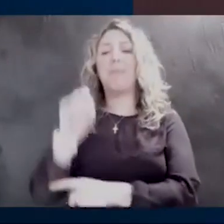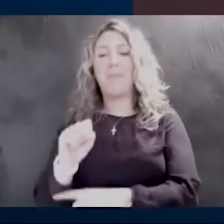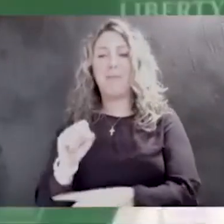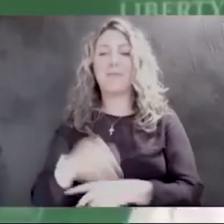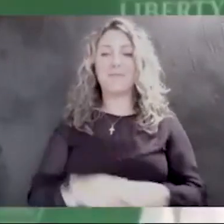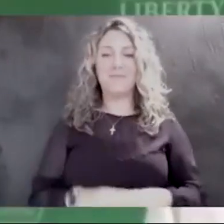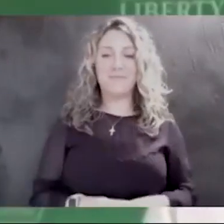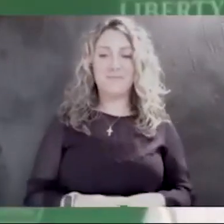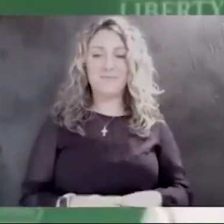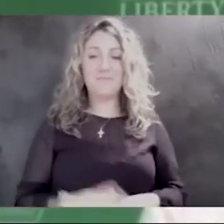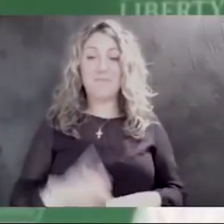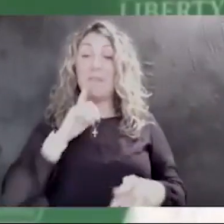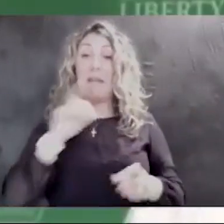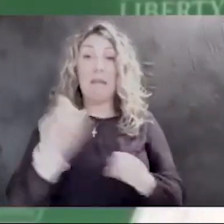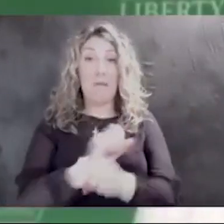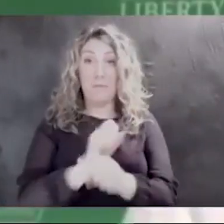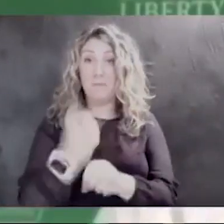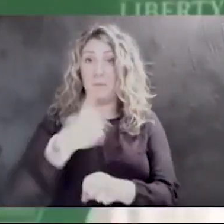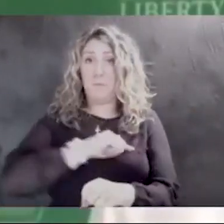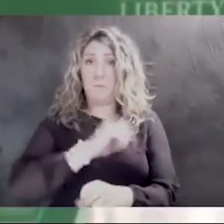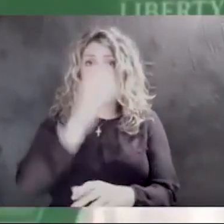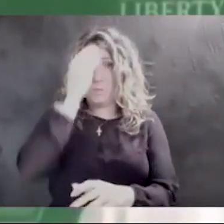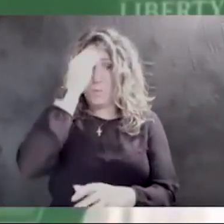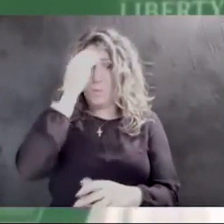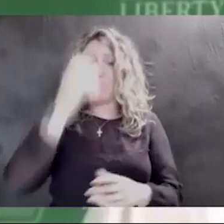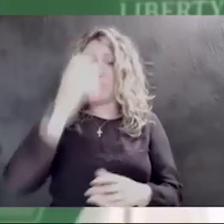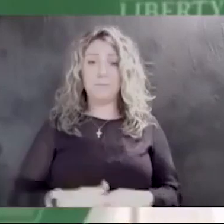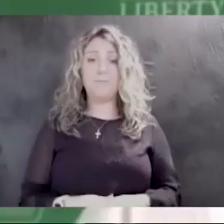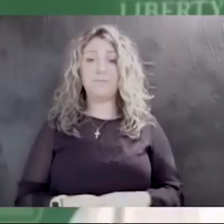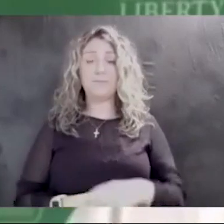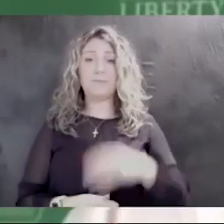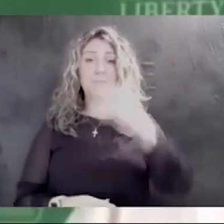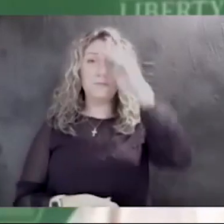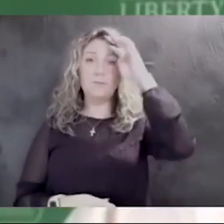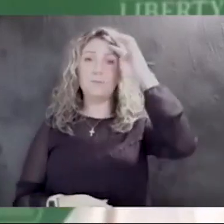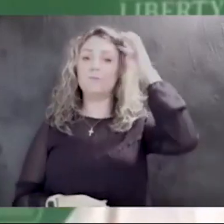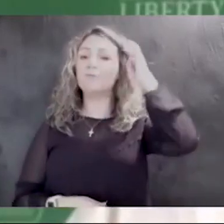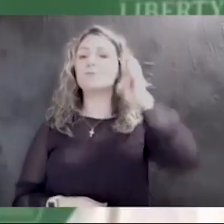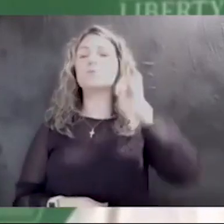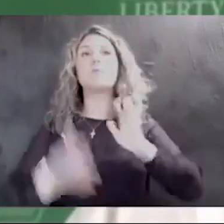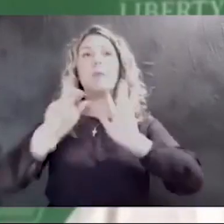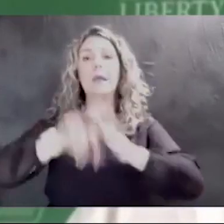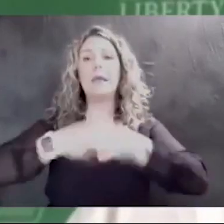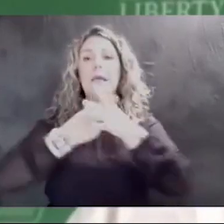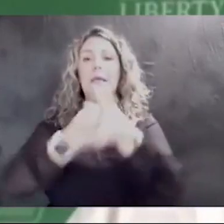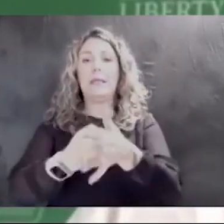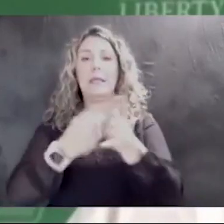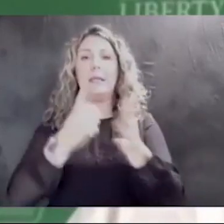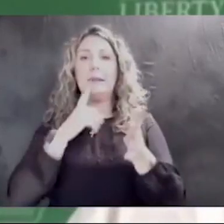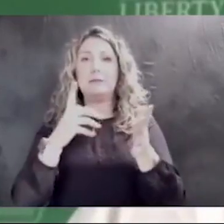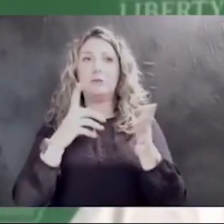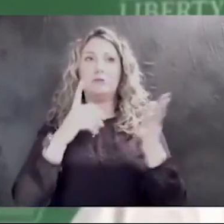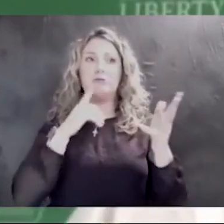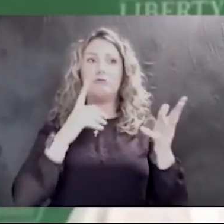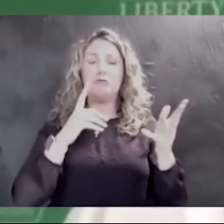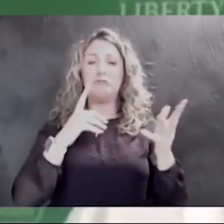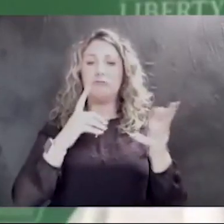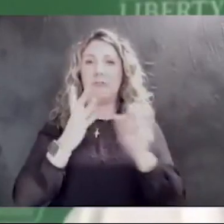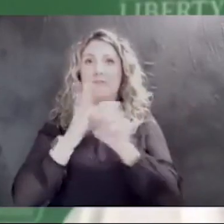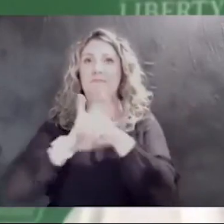Yeah, I mean, absolutely. We know that, you know, when the initial variants came, we knew that they were